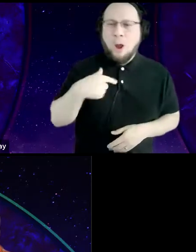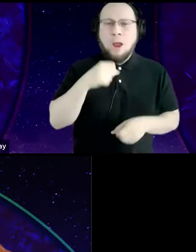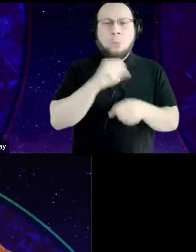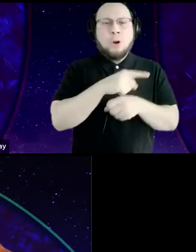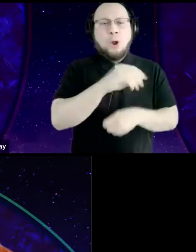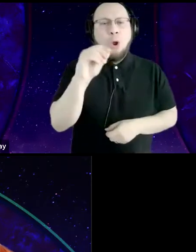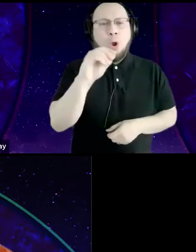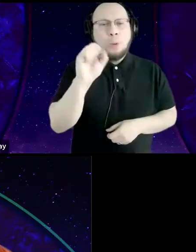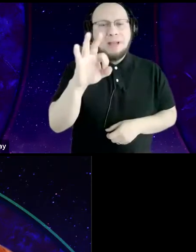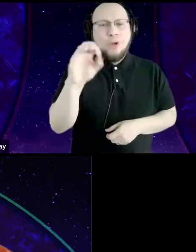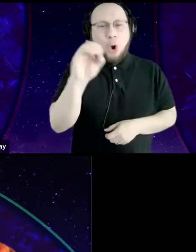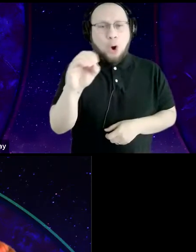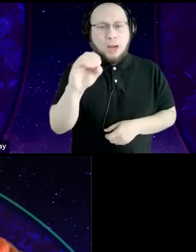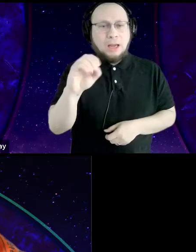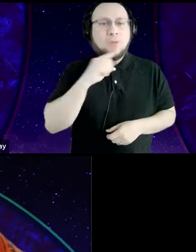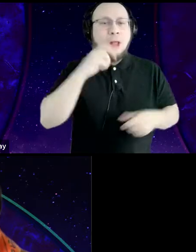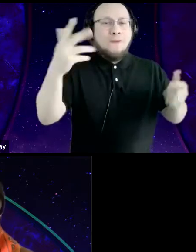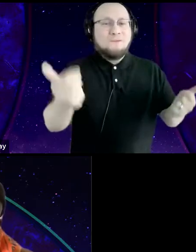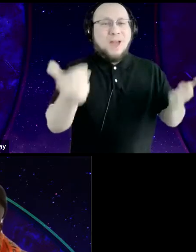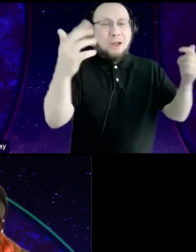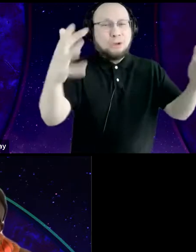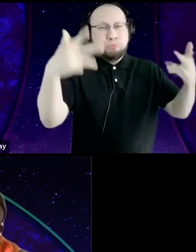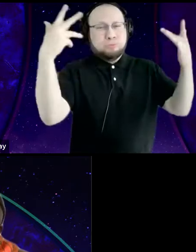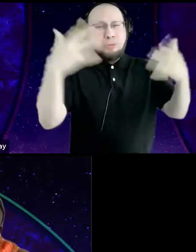It's like, oh, the smoke. But it's like,